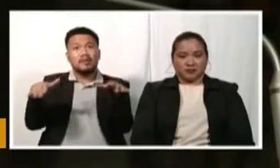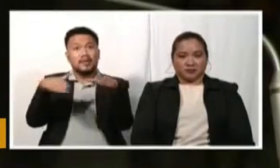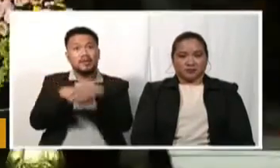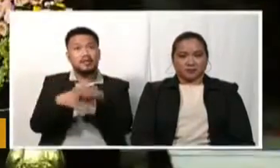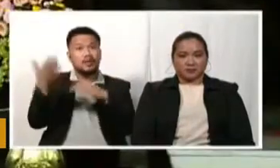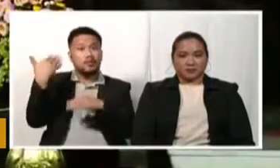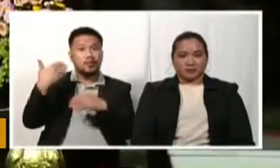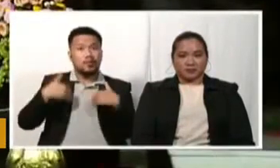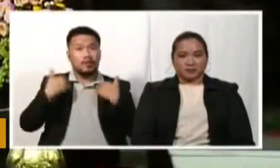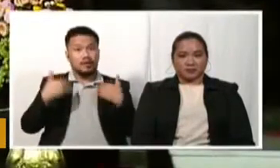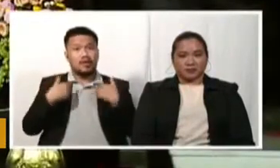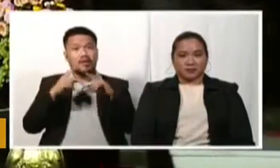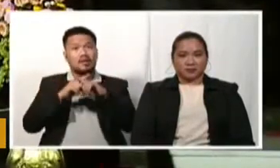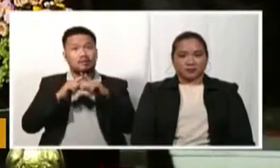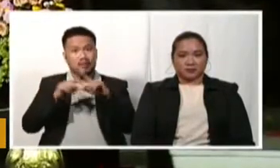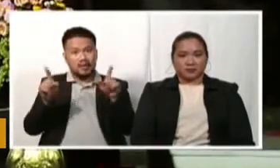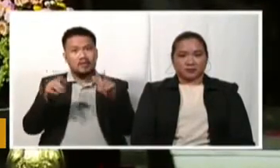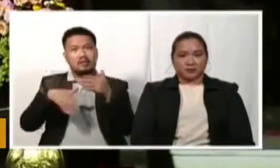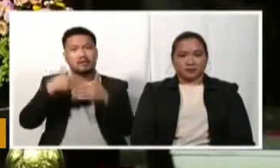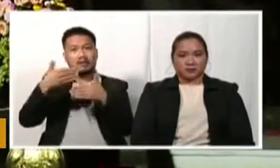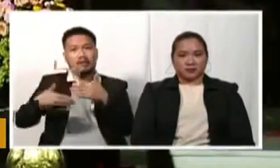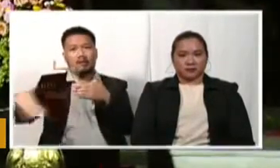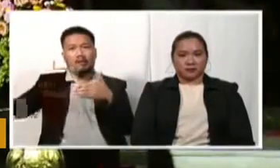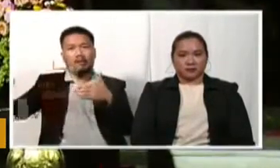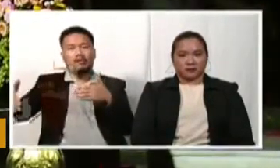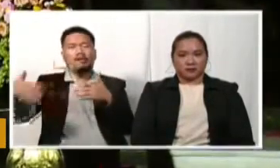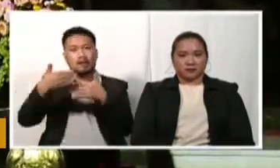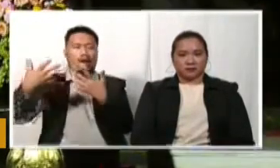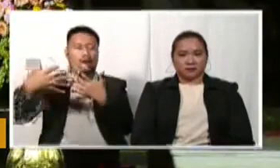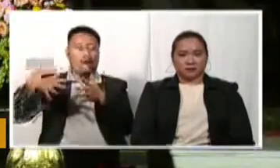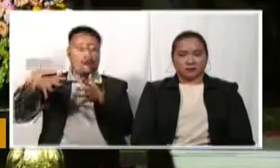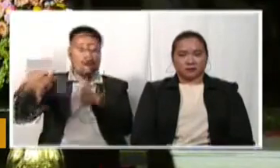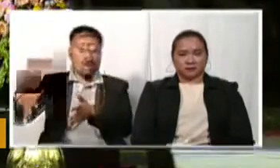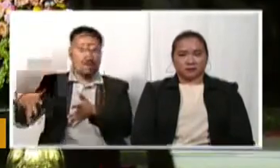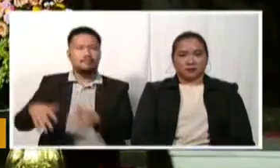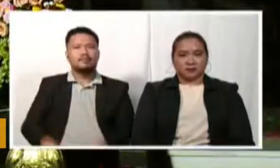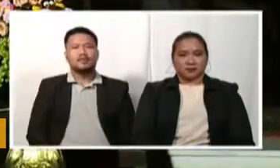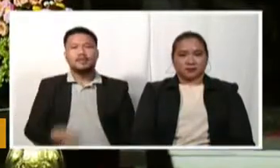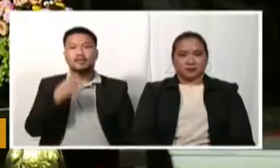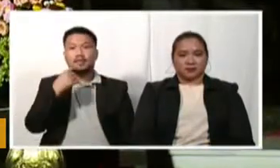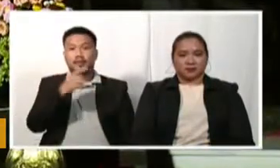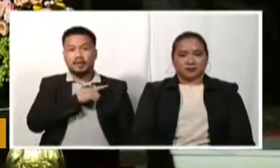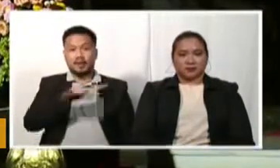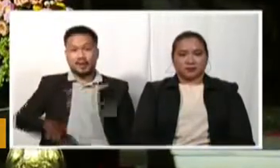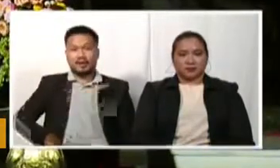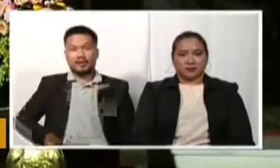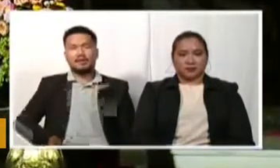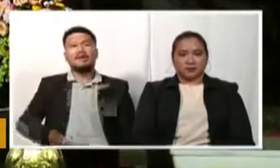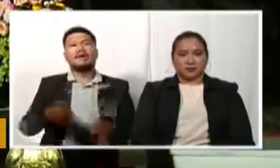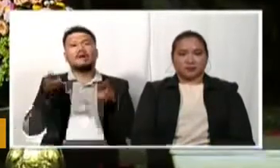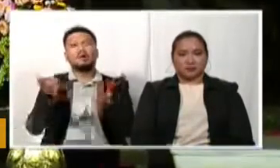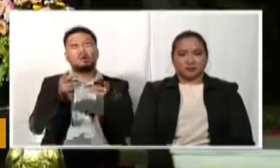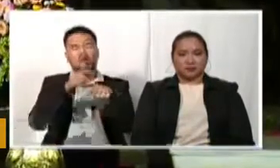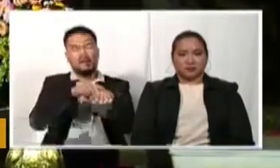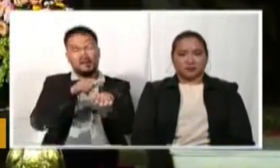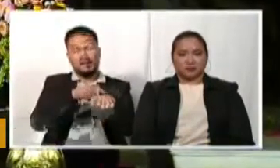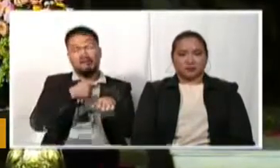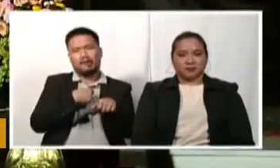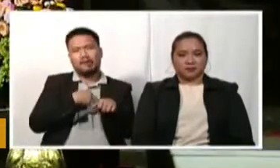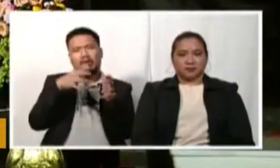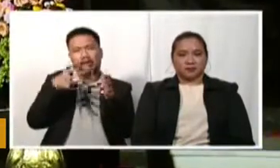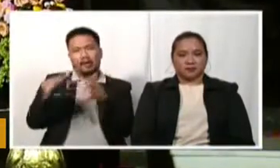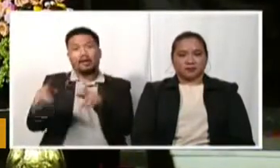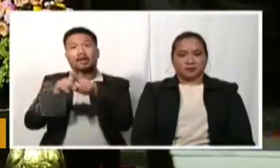God. For a brief moment, I abandoned you, but with great